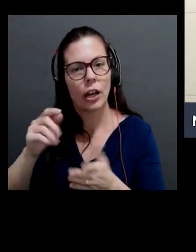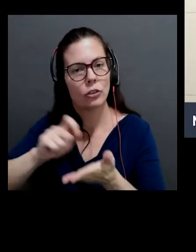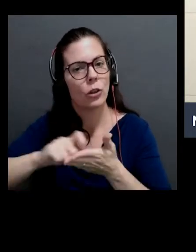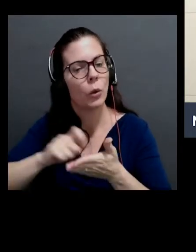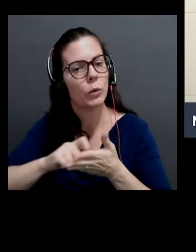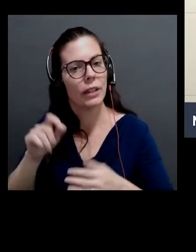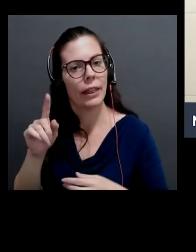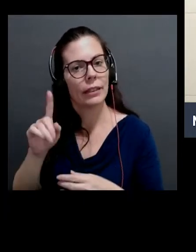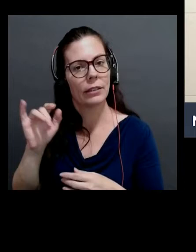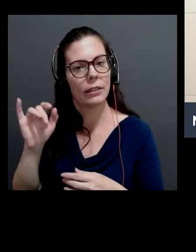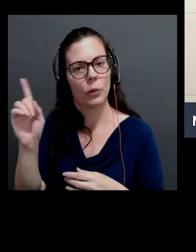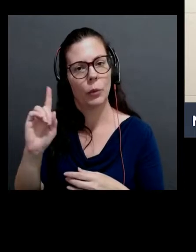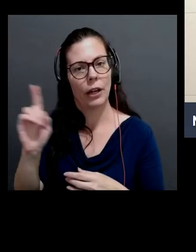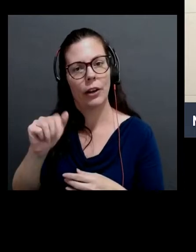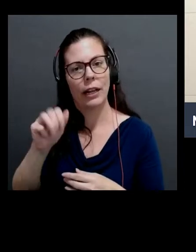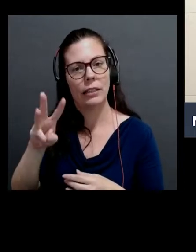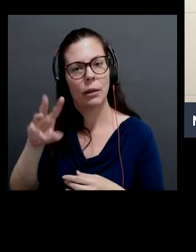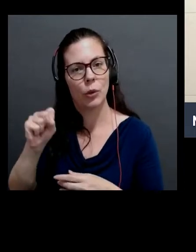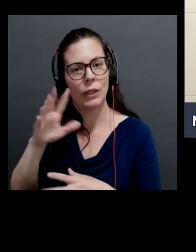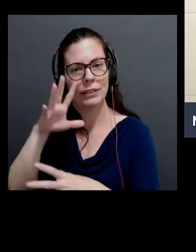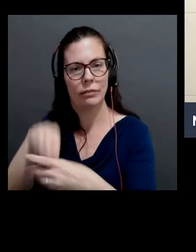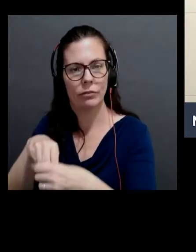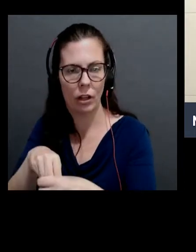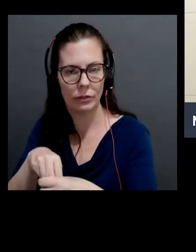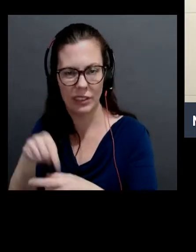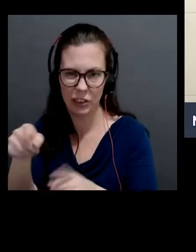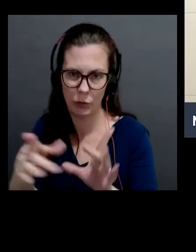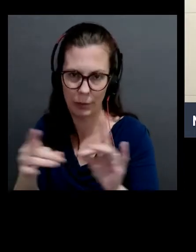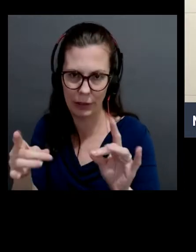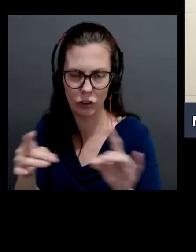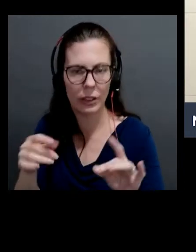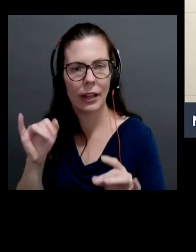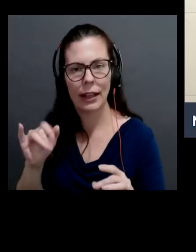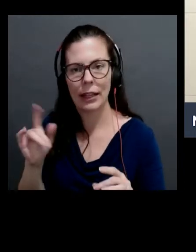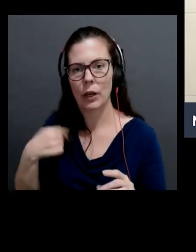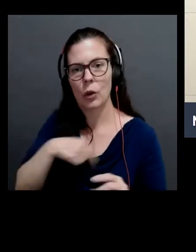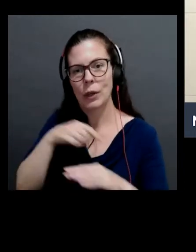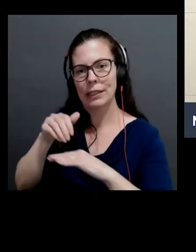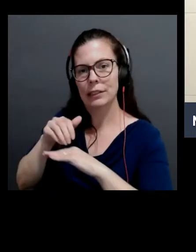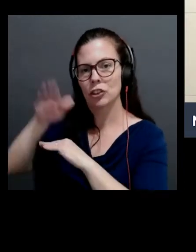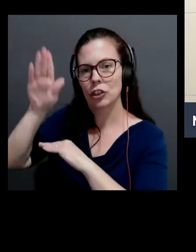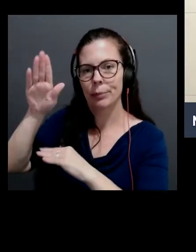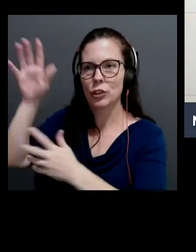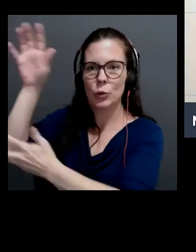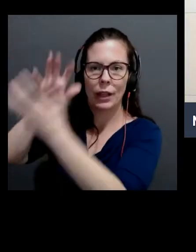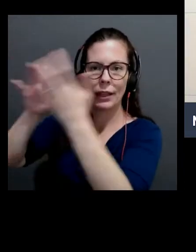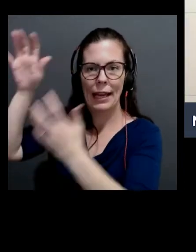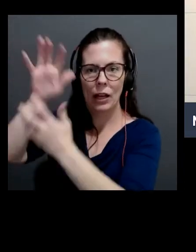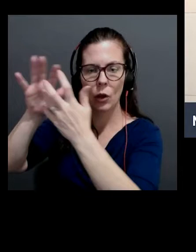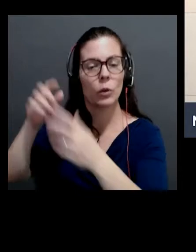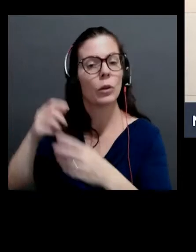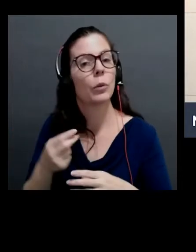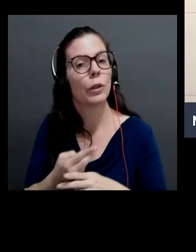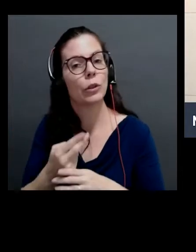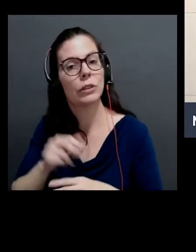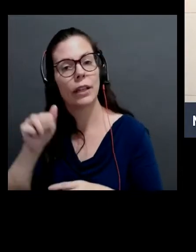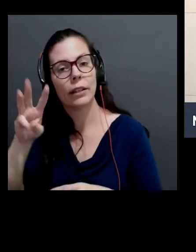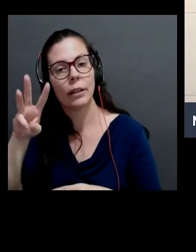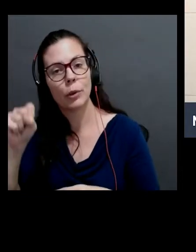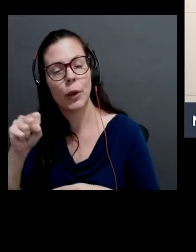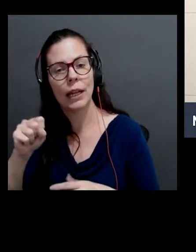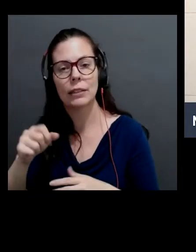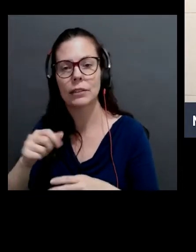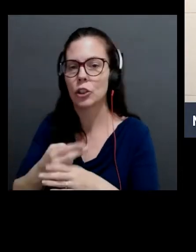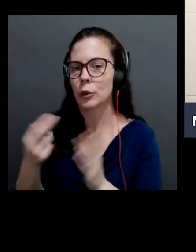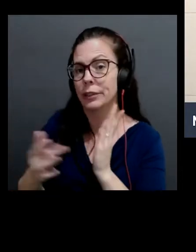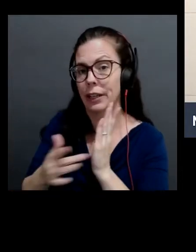came in, like you mentioned. So that's when we sort of shifted to the cloud. We started using AWS. We used technologies like